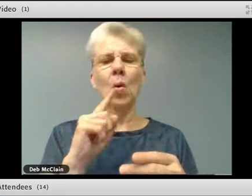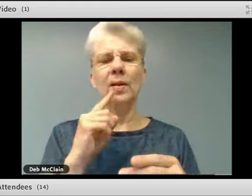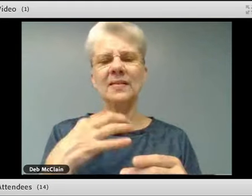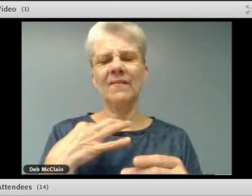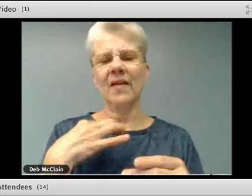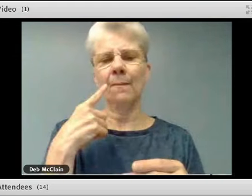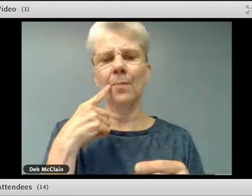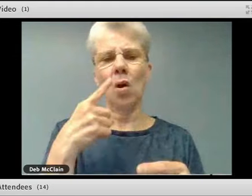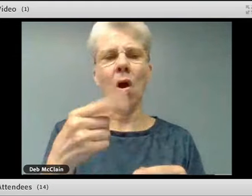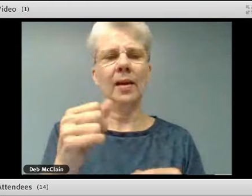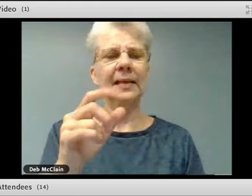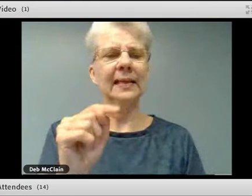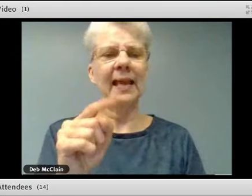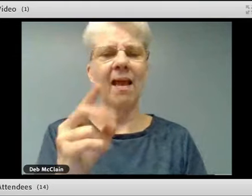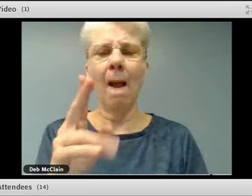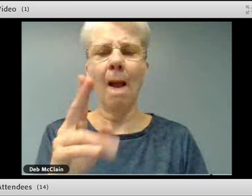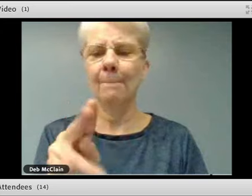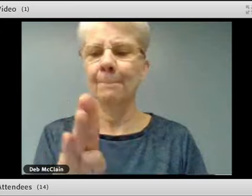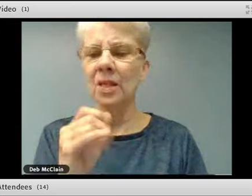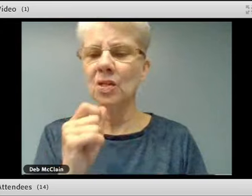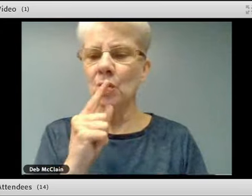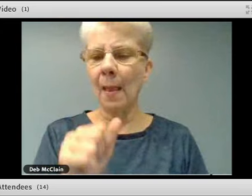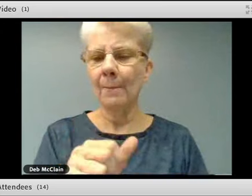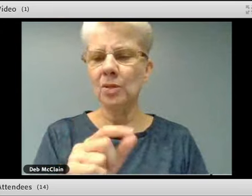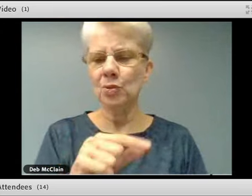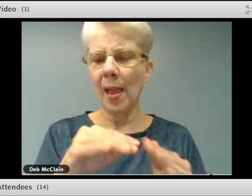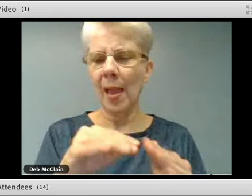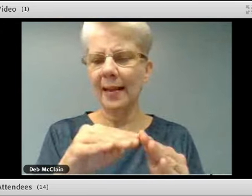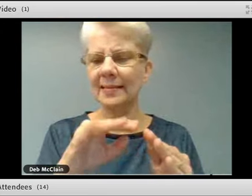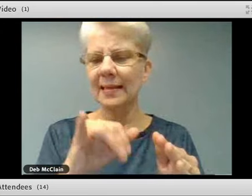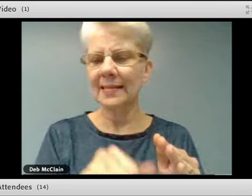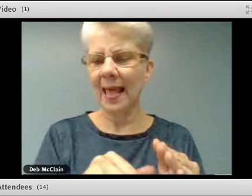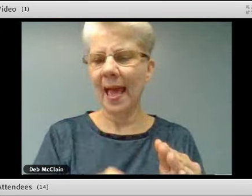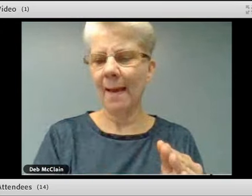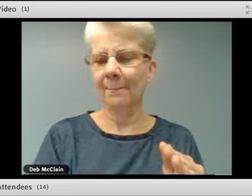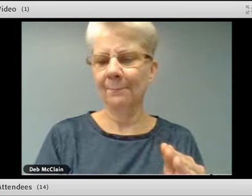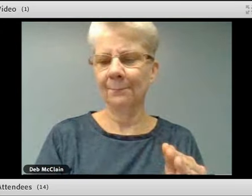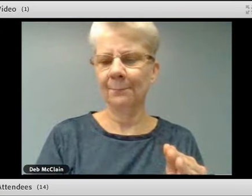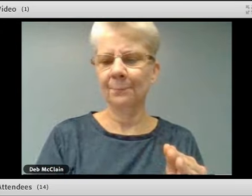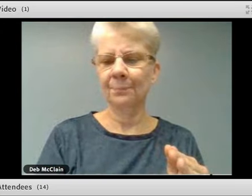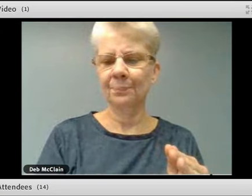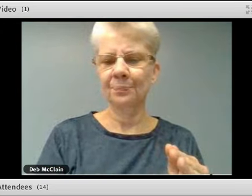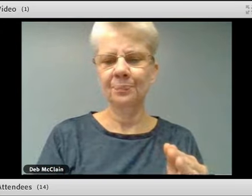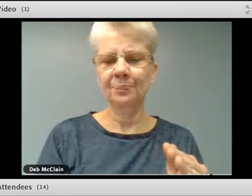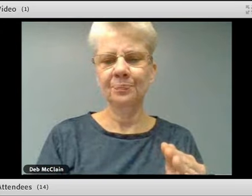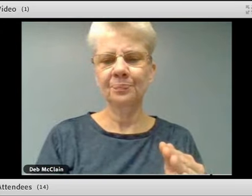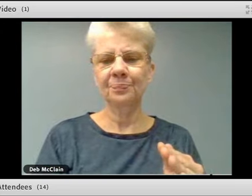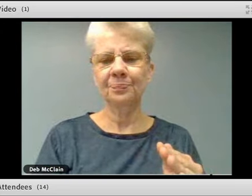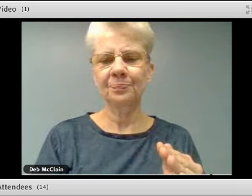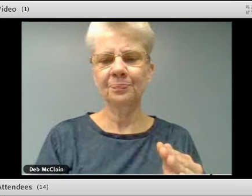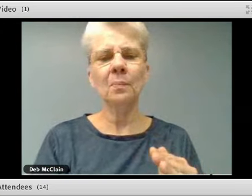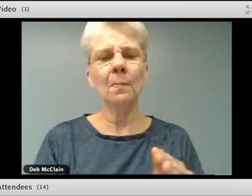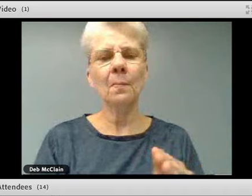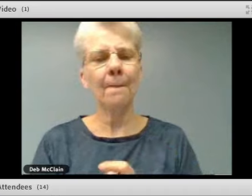on GitHub. So you should be able to access the code for that online still.